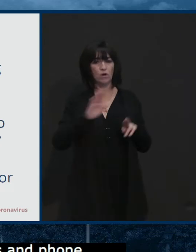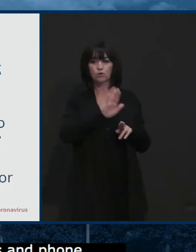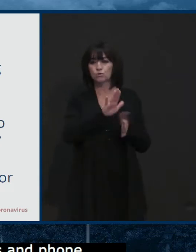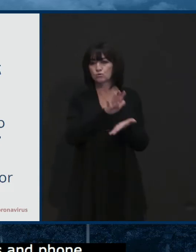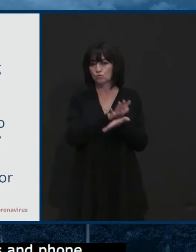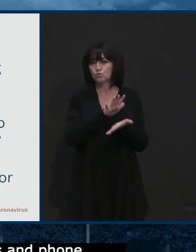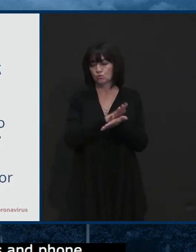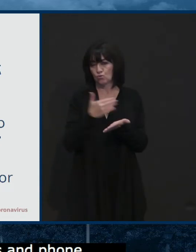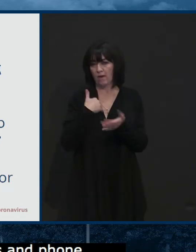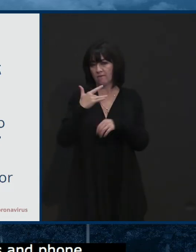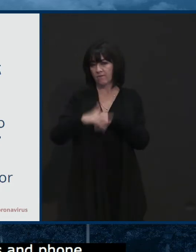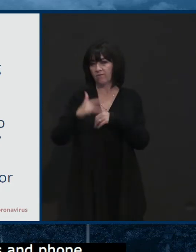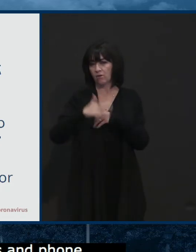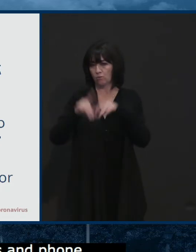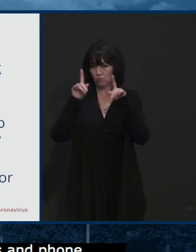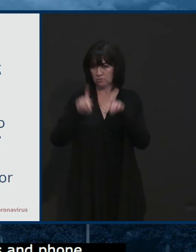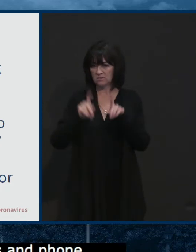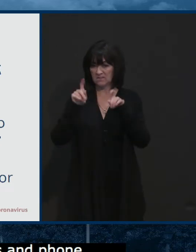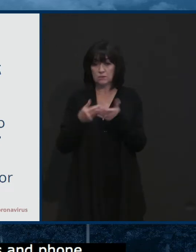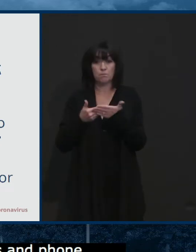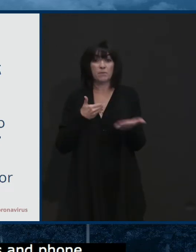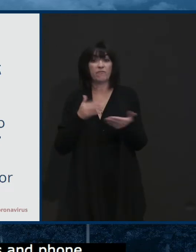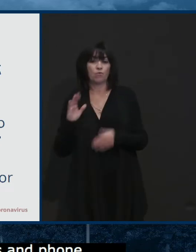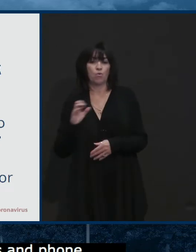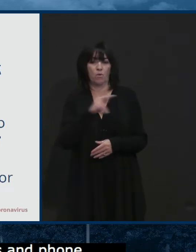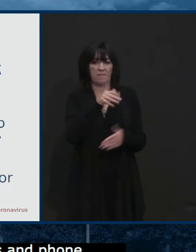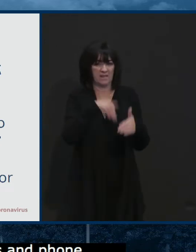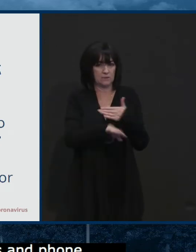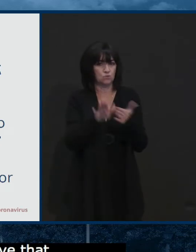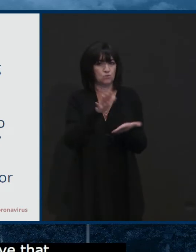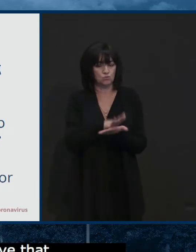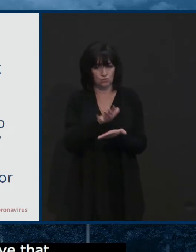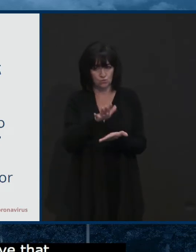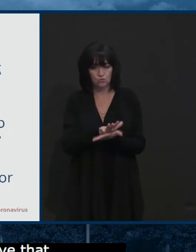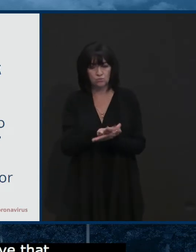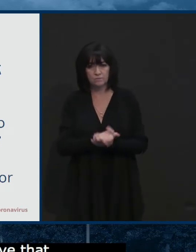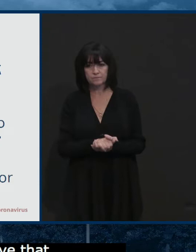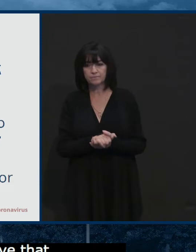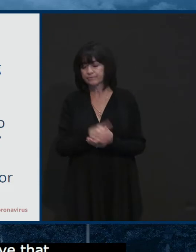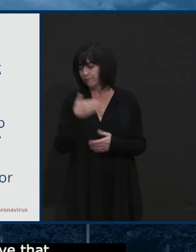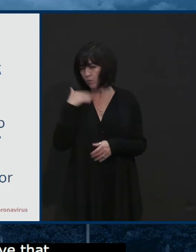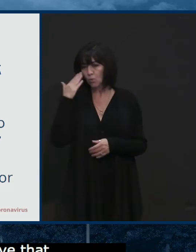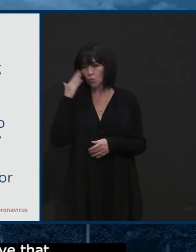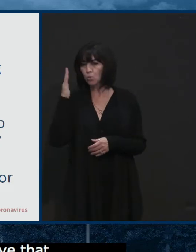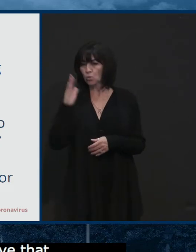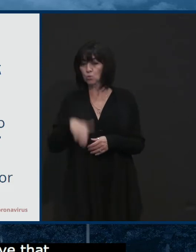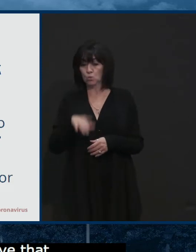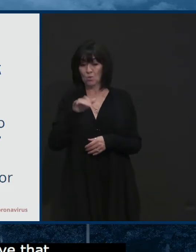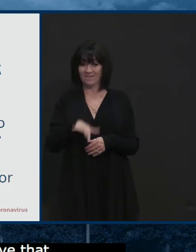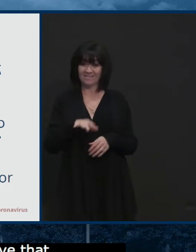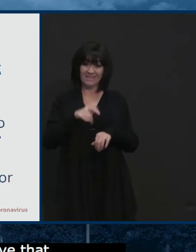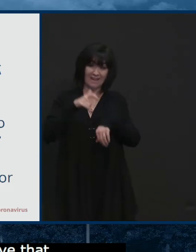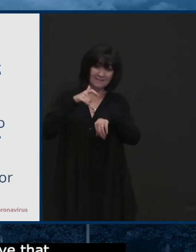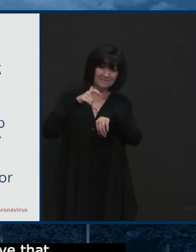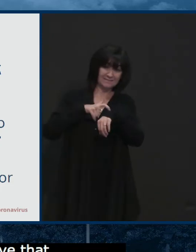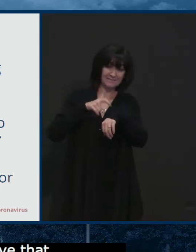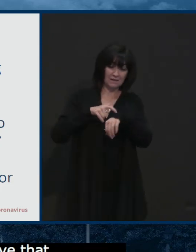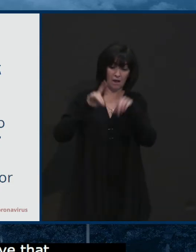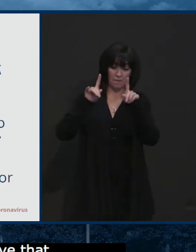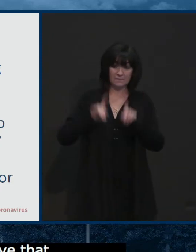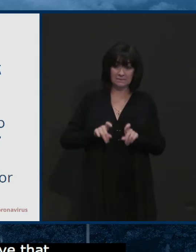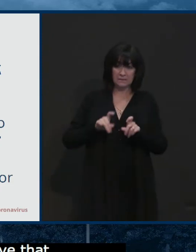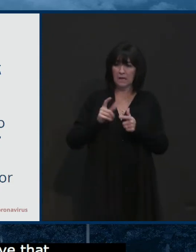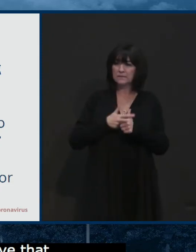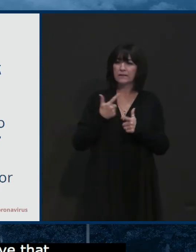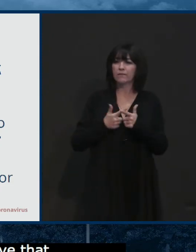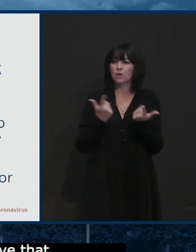to going back into school. Well, we knew that was only a snapshot time. We know the testing is only good for really the time it was taken. So what do we